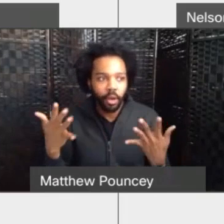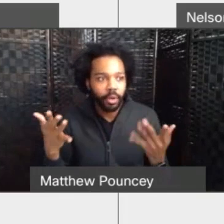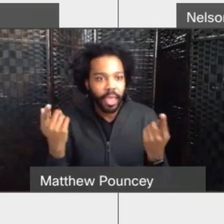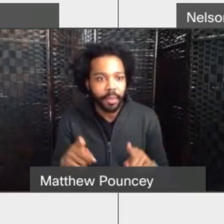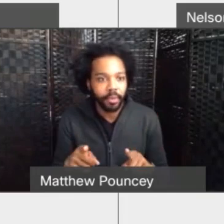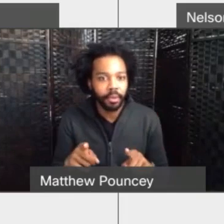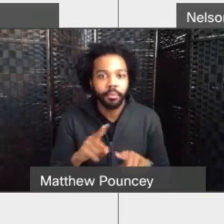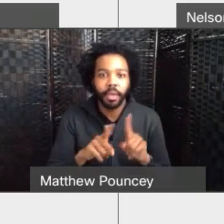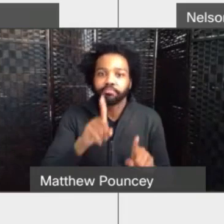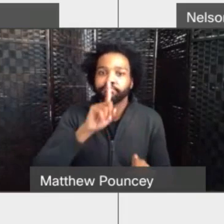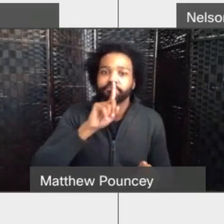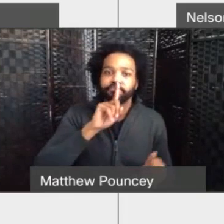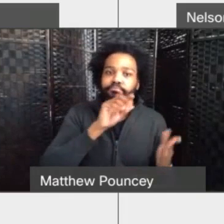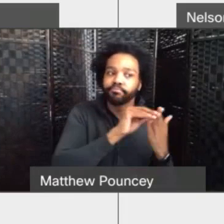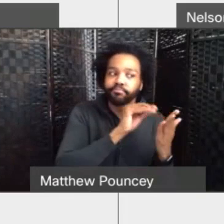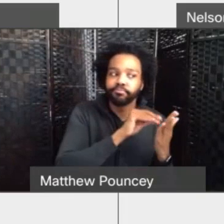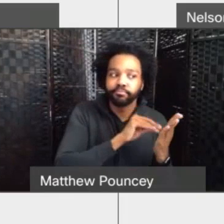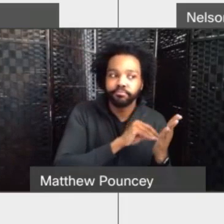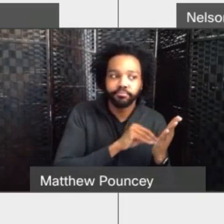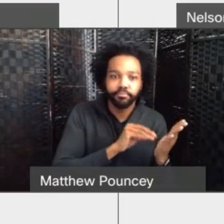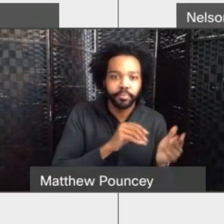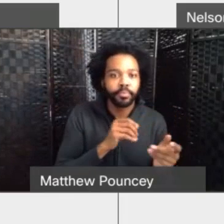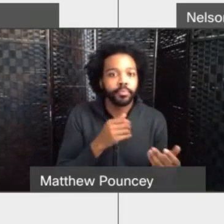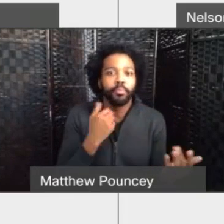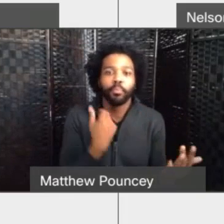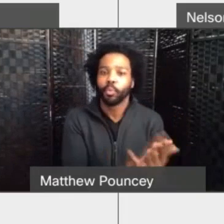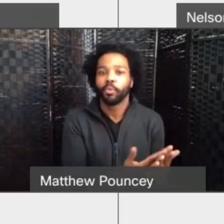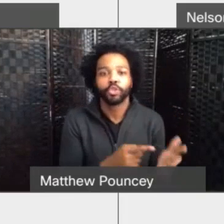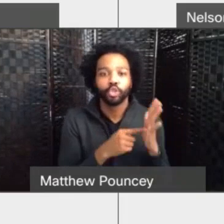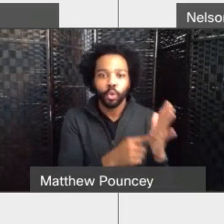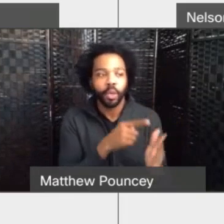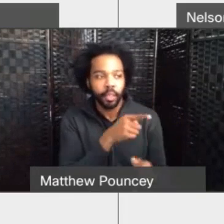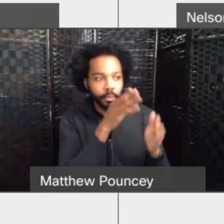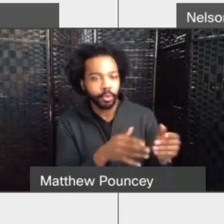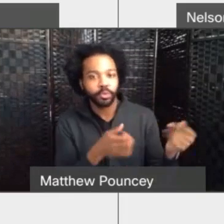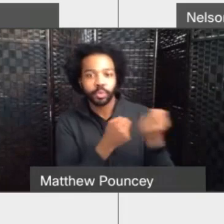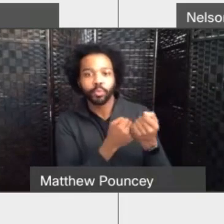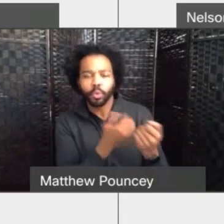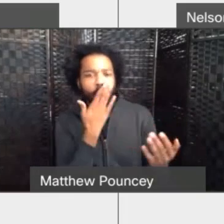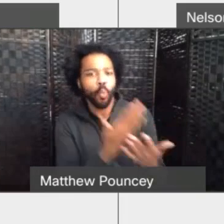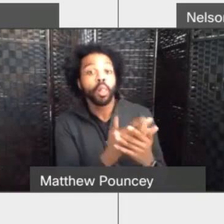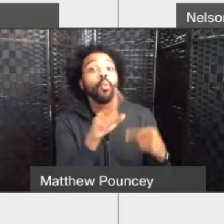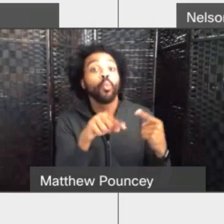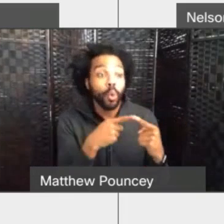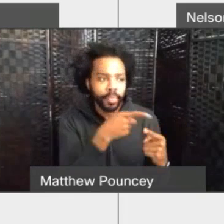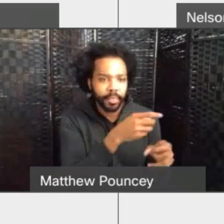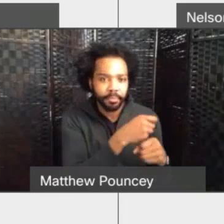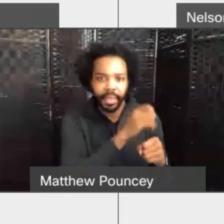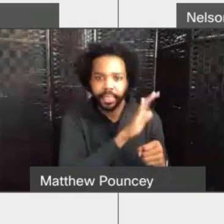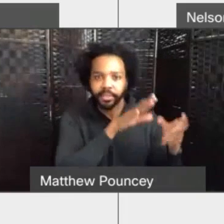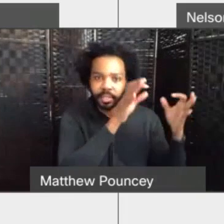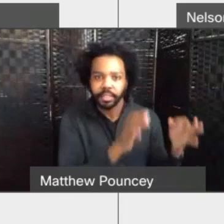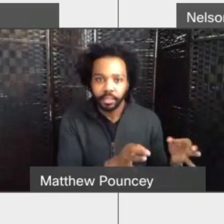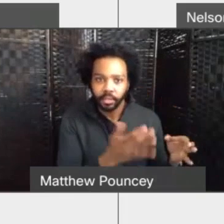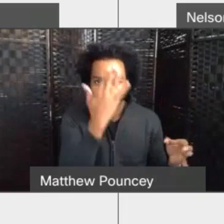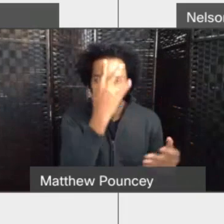that the person was supported well, ensuring that they understood the risks, benefits, ramifications of